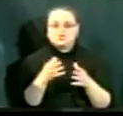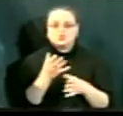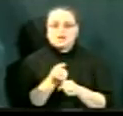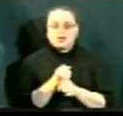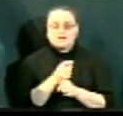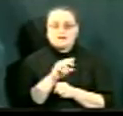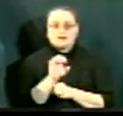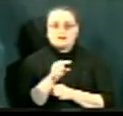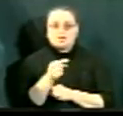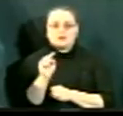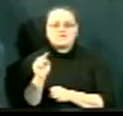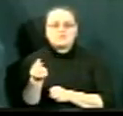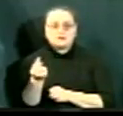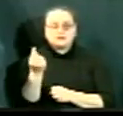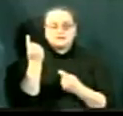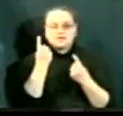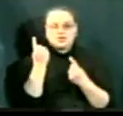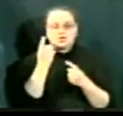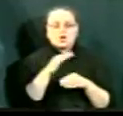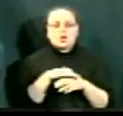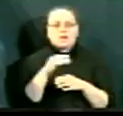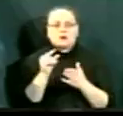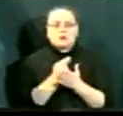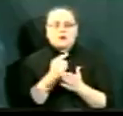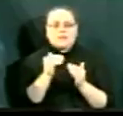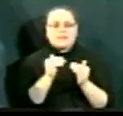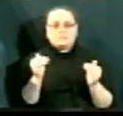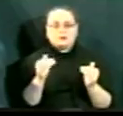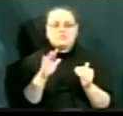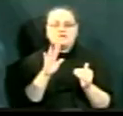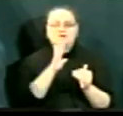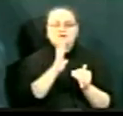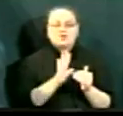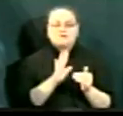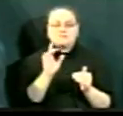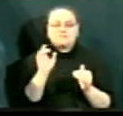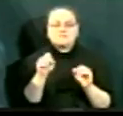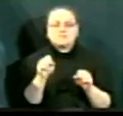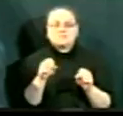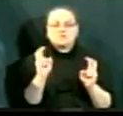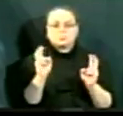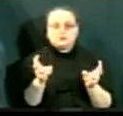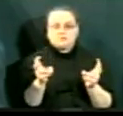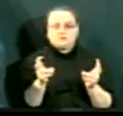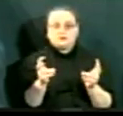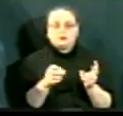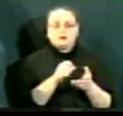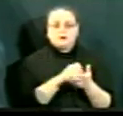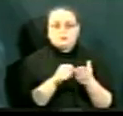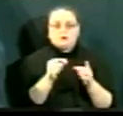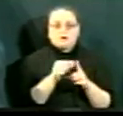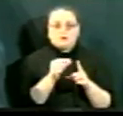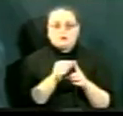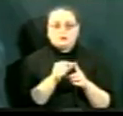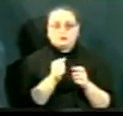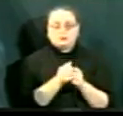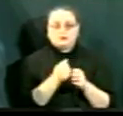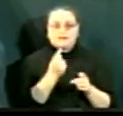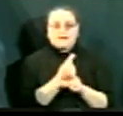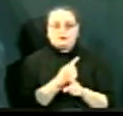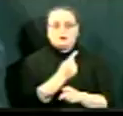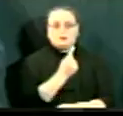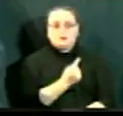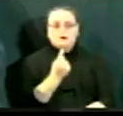1st, to be considered on grade level, a 5-year-old must be able to, quote, write words with accurate